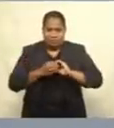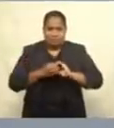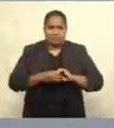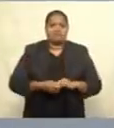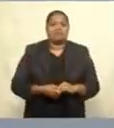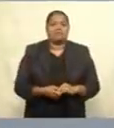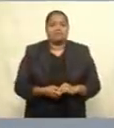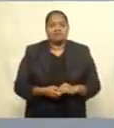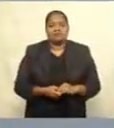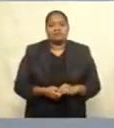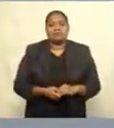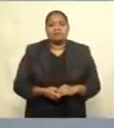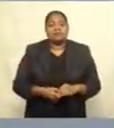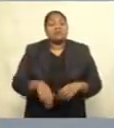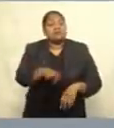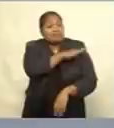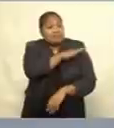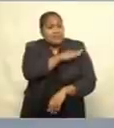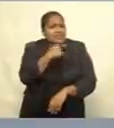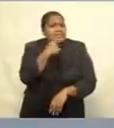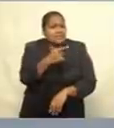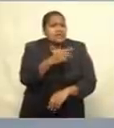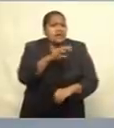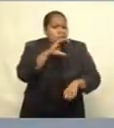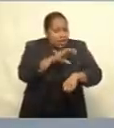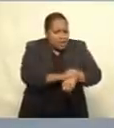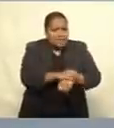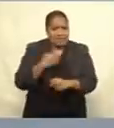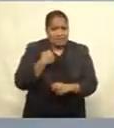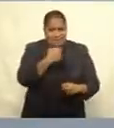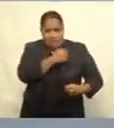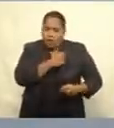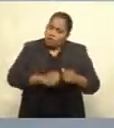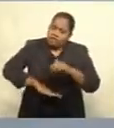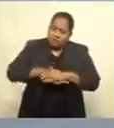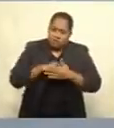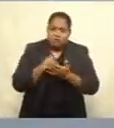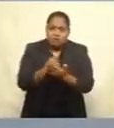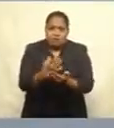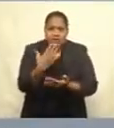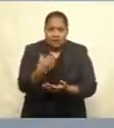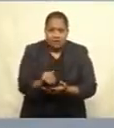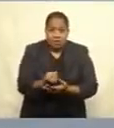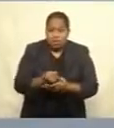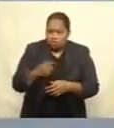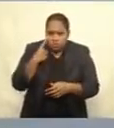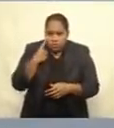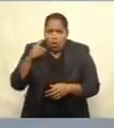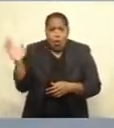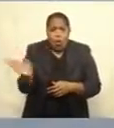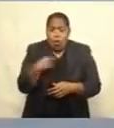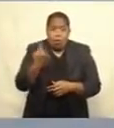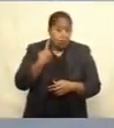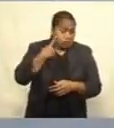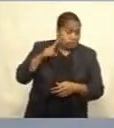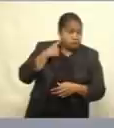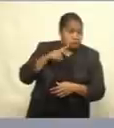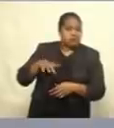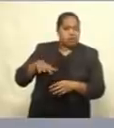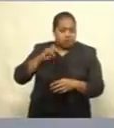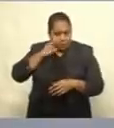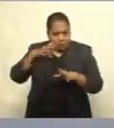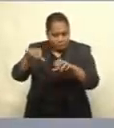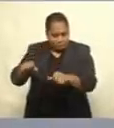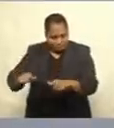Bainimarama says the police and military have his full support in taking to task all those who continue being disobedient.